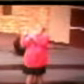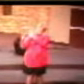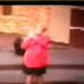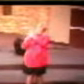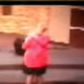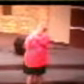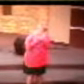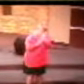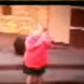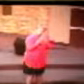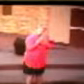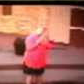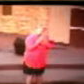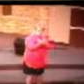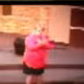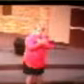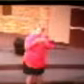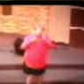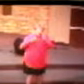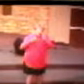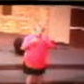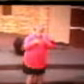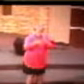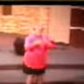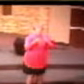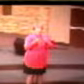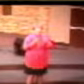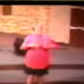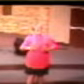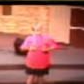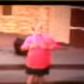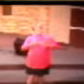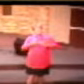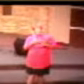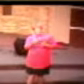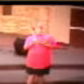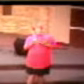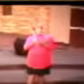to live across every boundary.